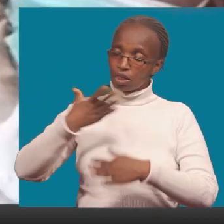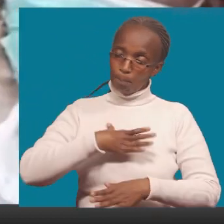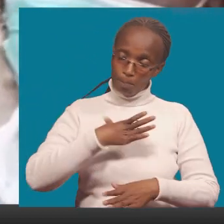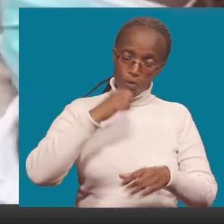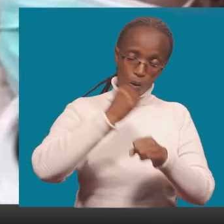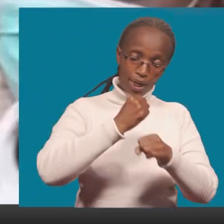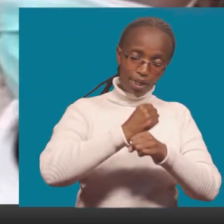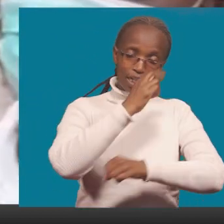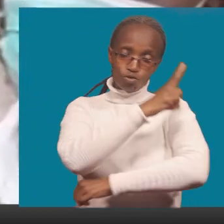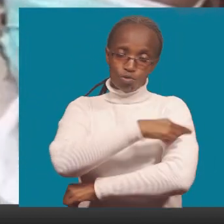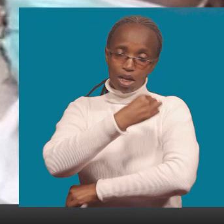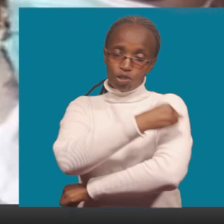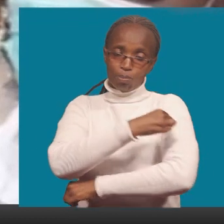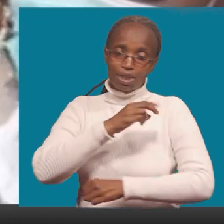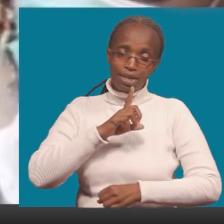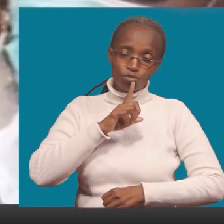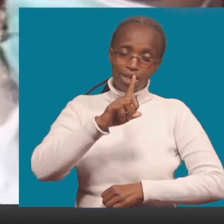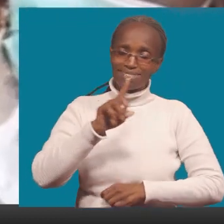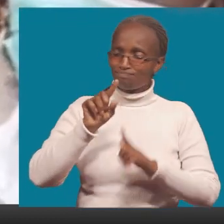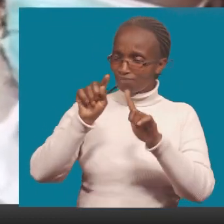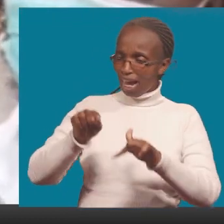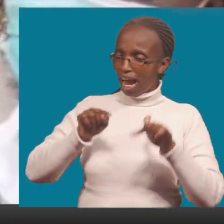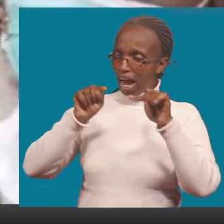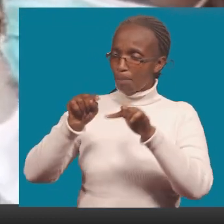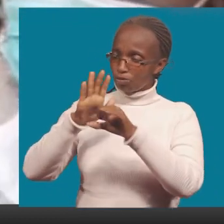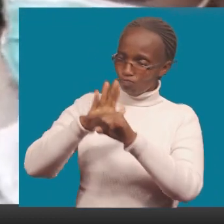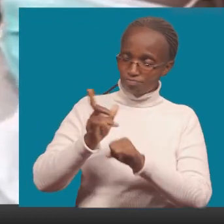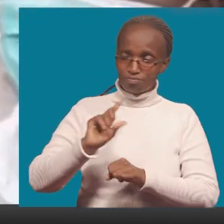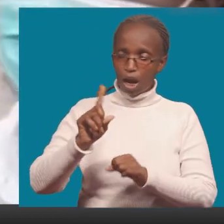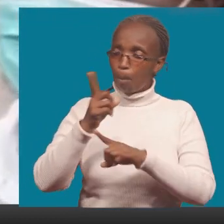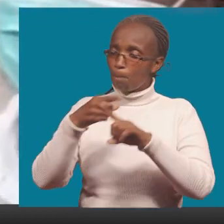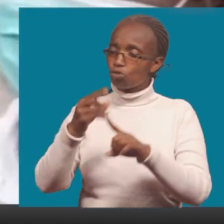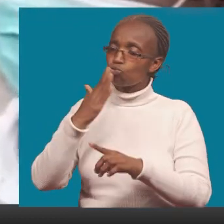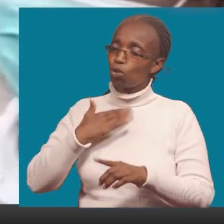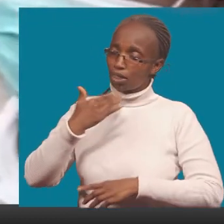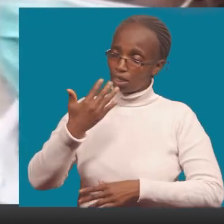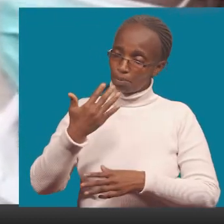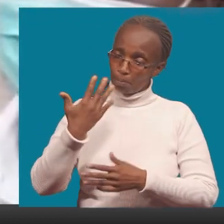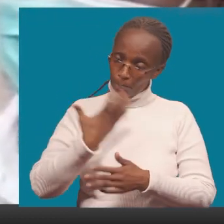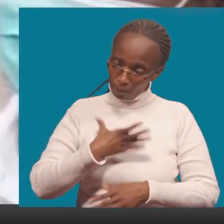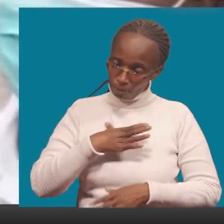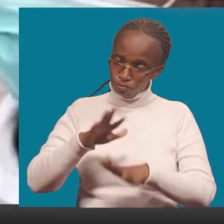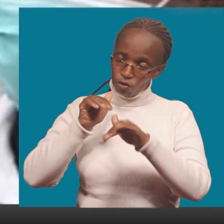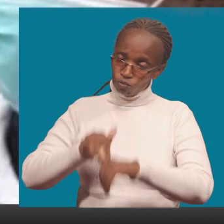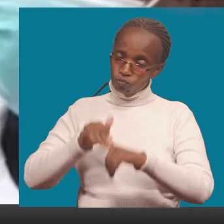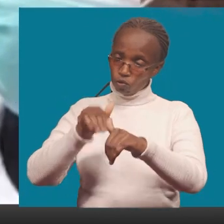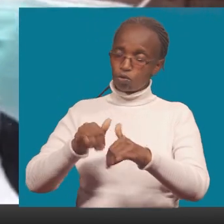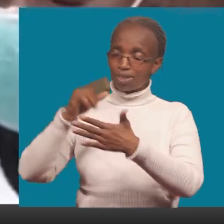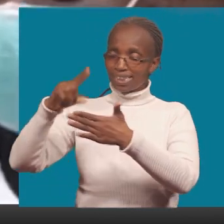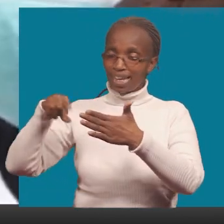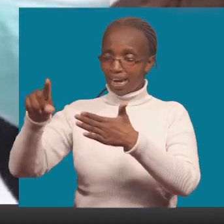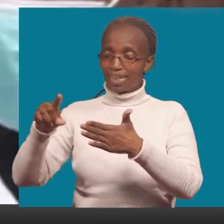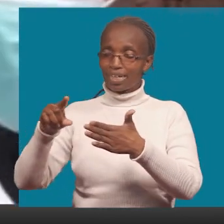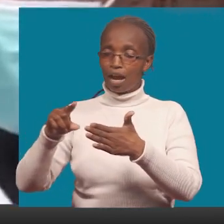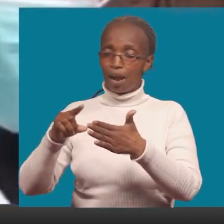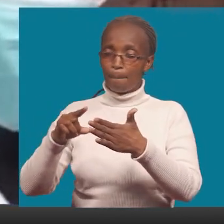pia nipati wafanyikazi wa hospitali hakikisho, madaktari na wengine. We are not coming here to victimize anyone. But you just want things to be